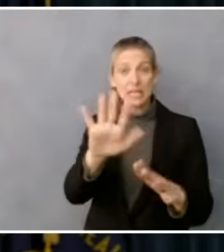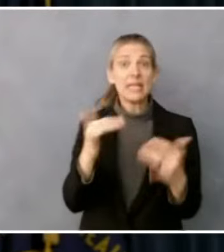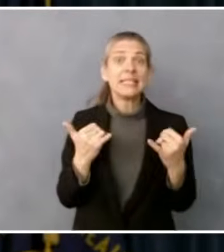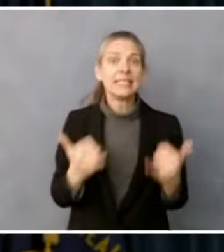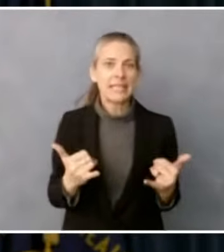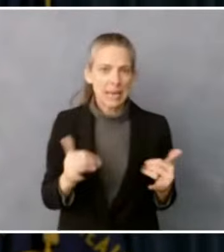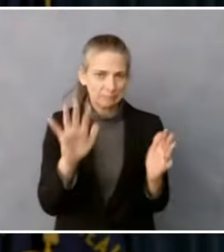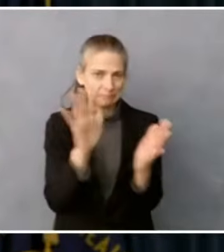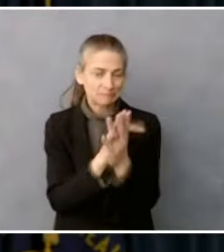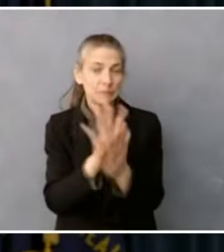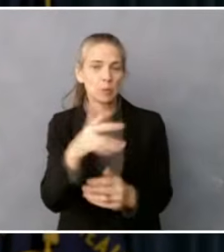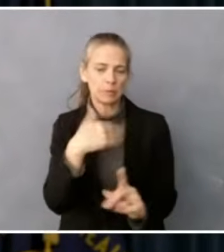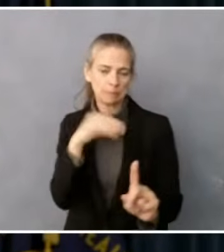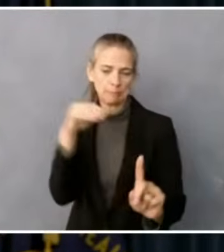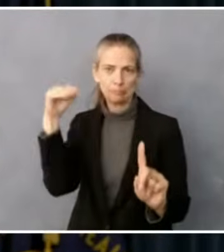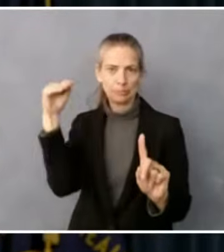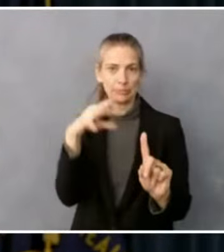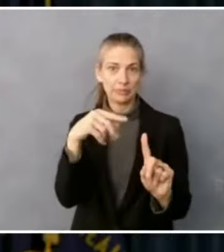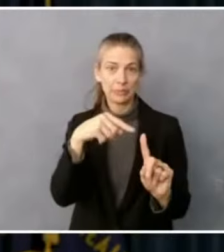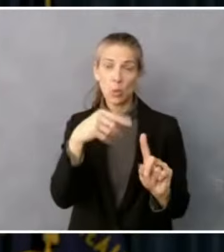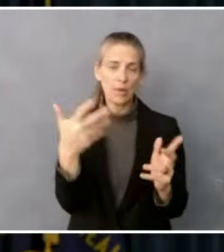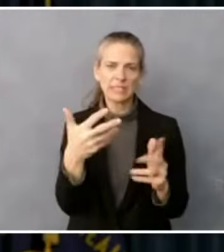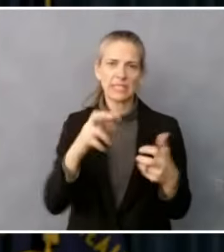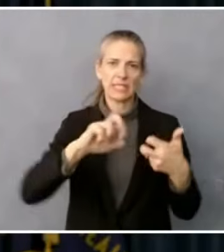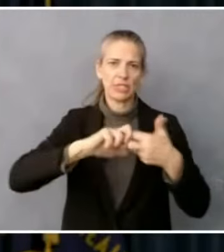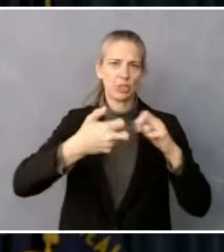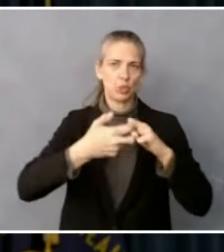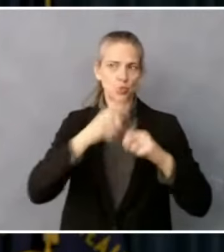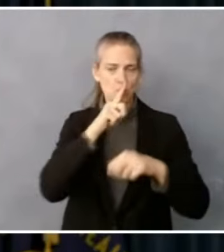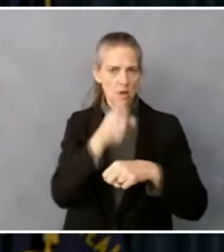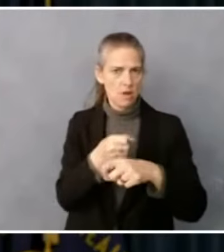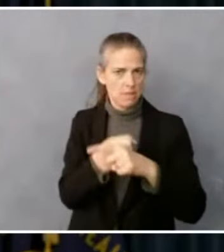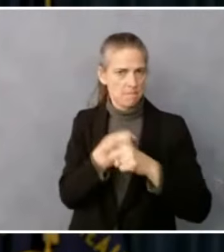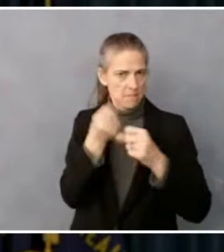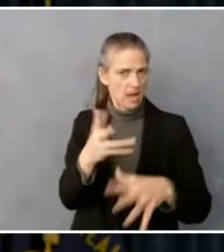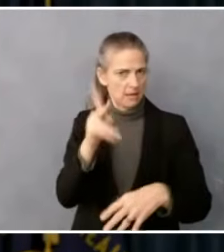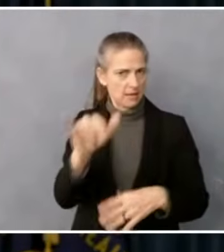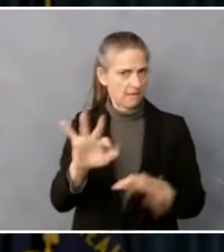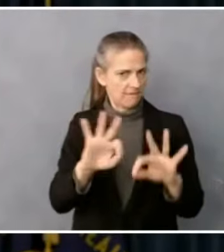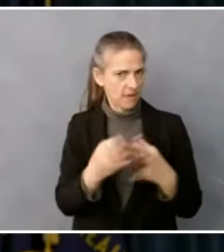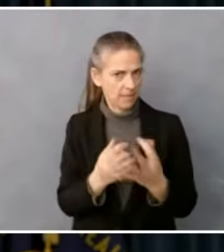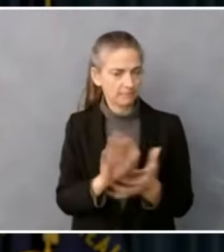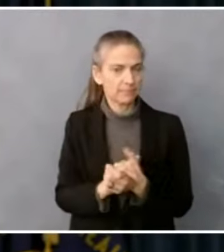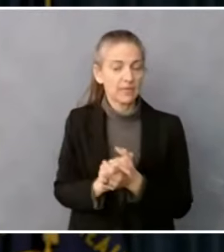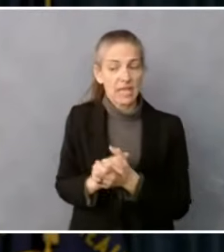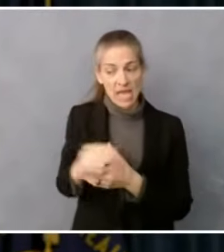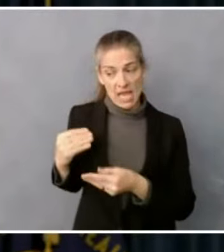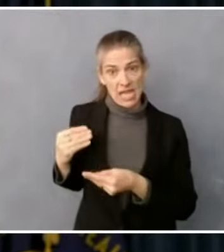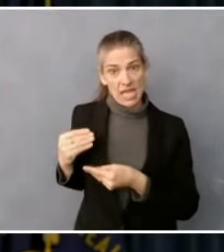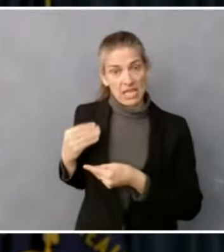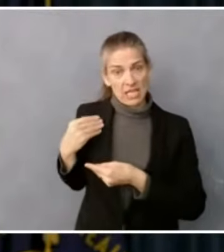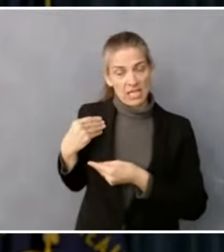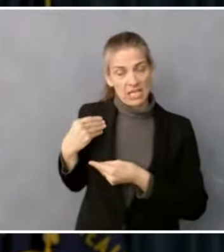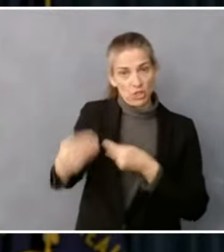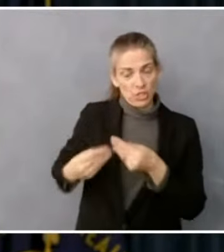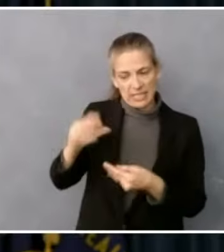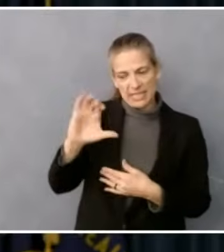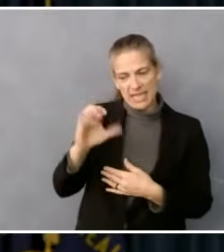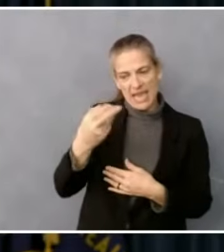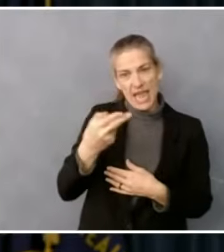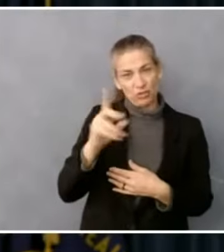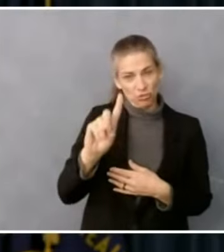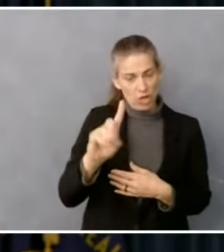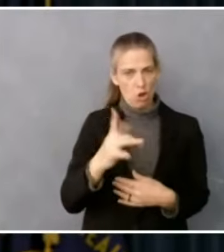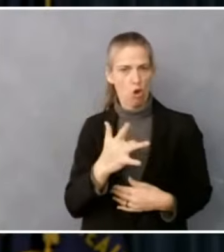spotlight on an issue that affects too many of our Kentucky families. Congenital heart defect, or CHD, is the